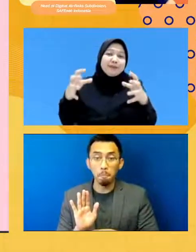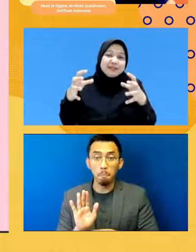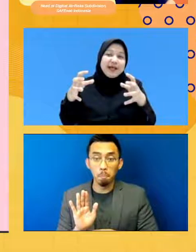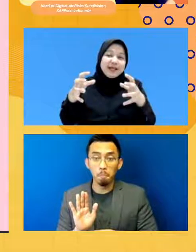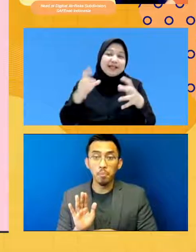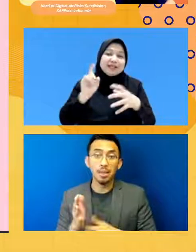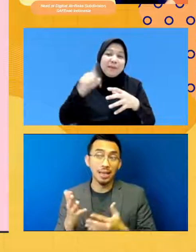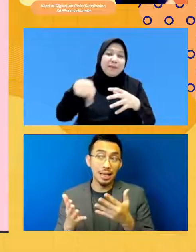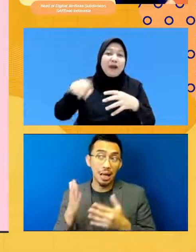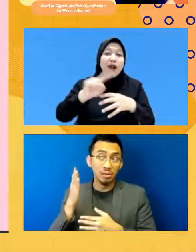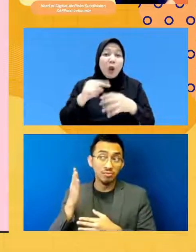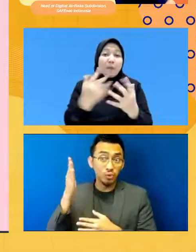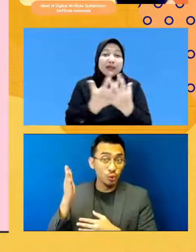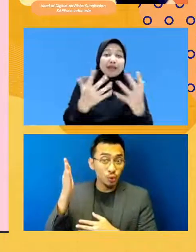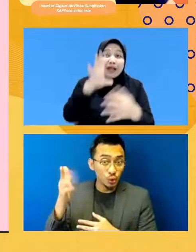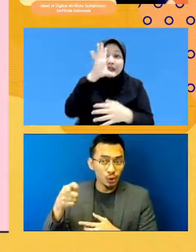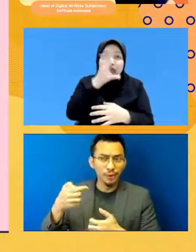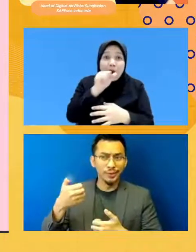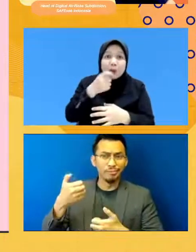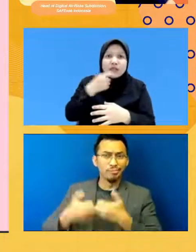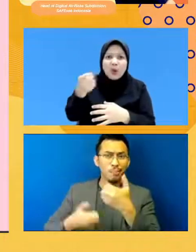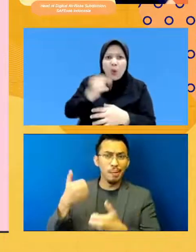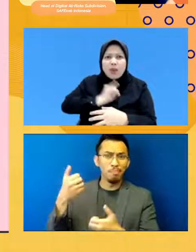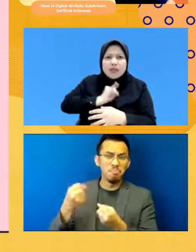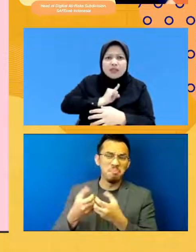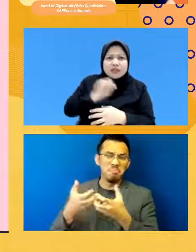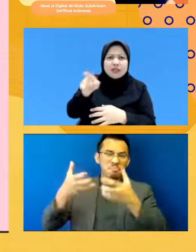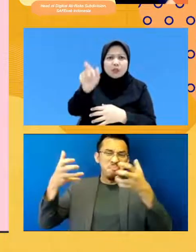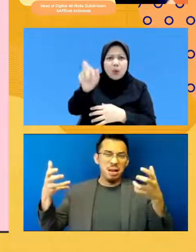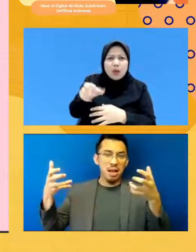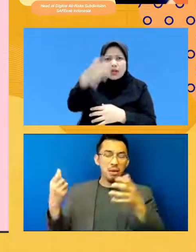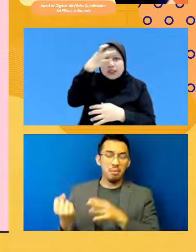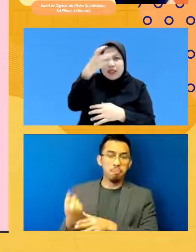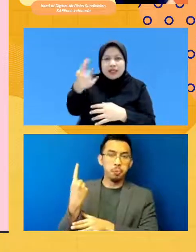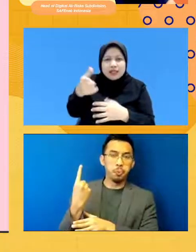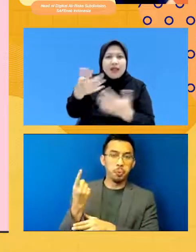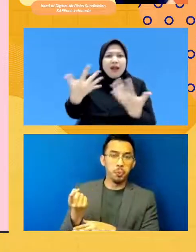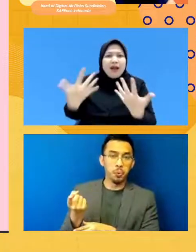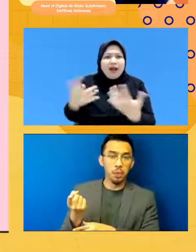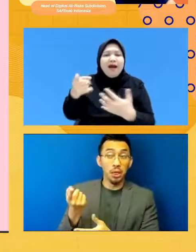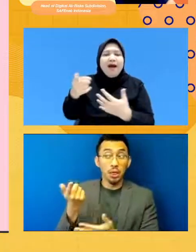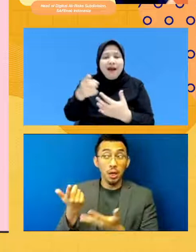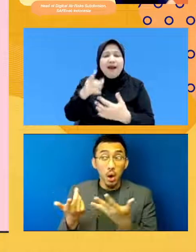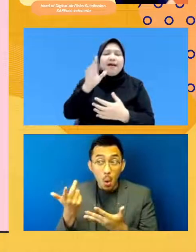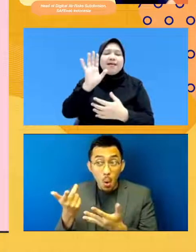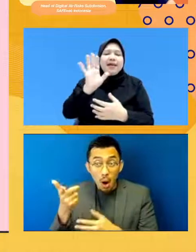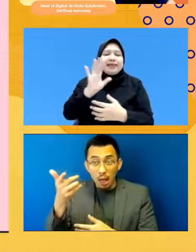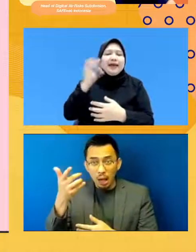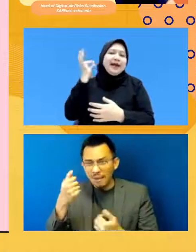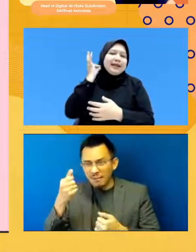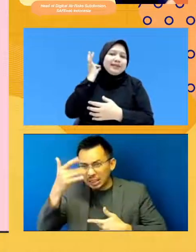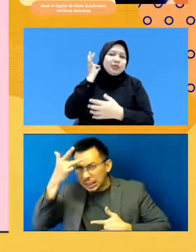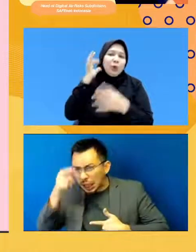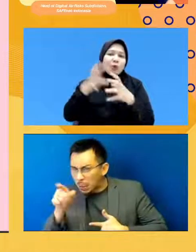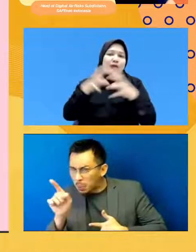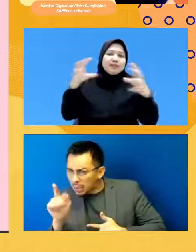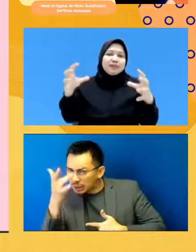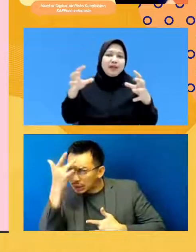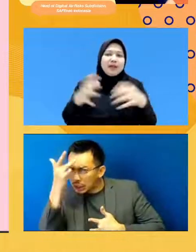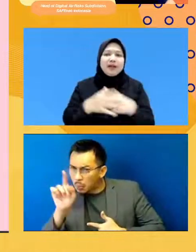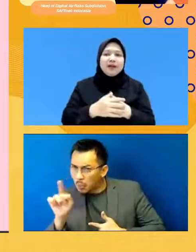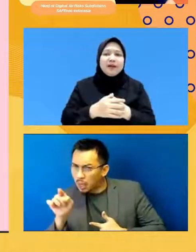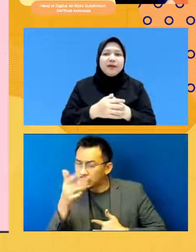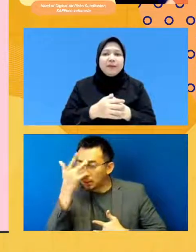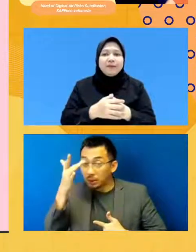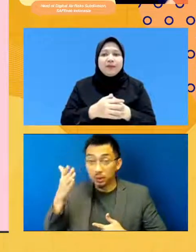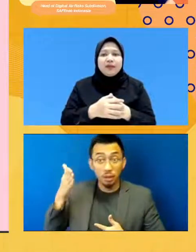it. Maybe it could poses some discrimination or some physical violence